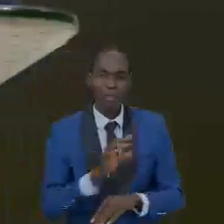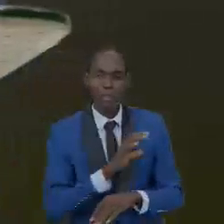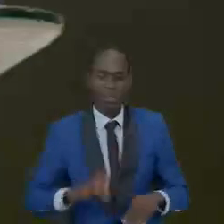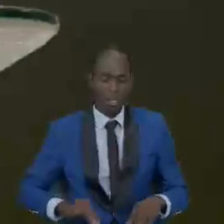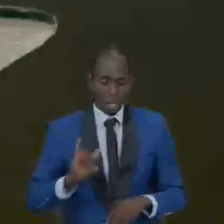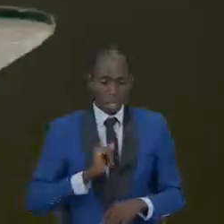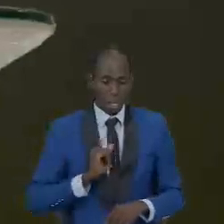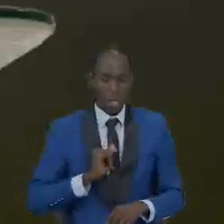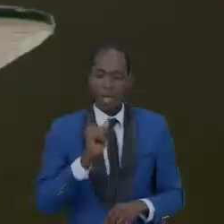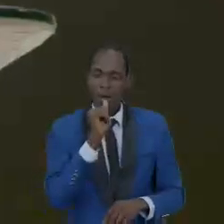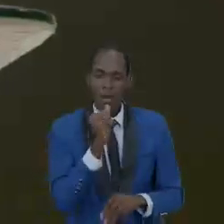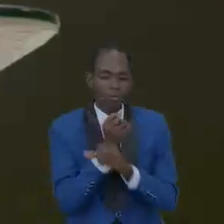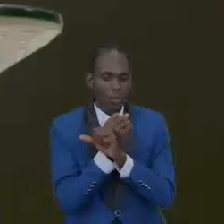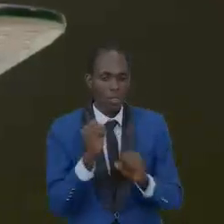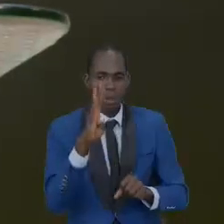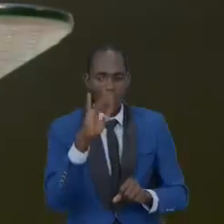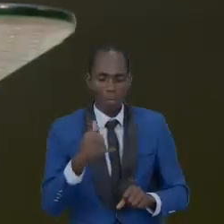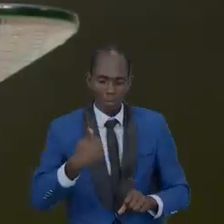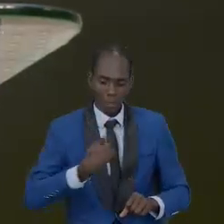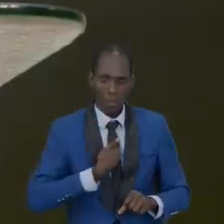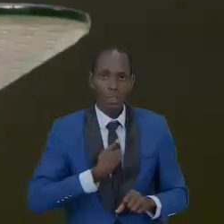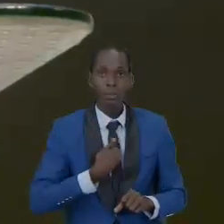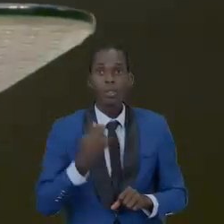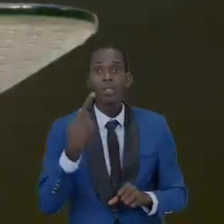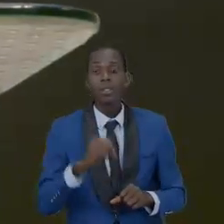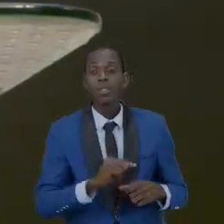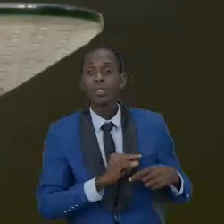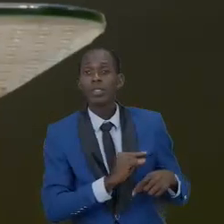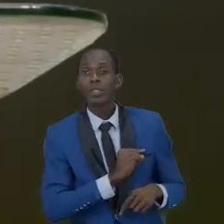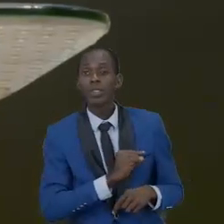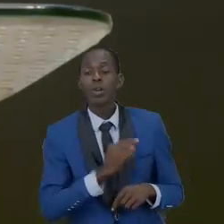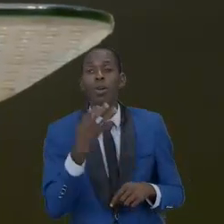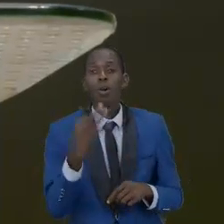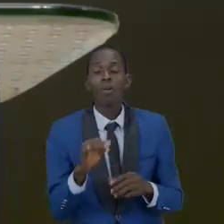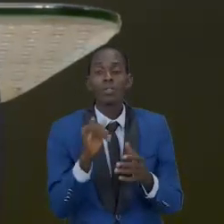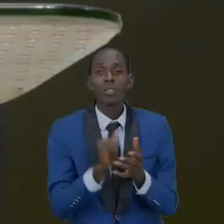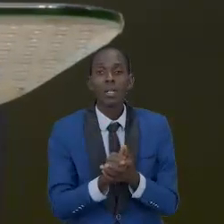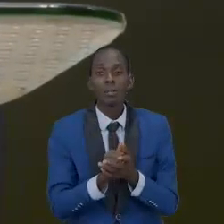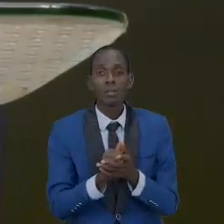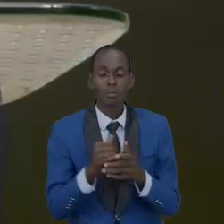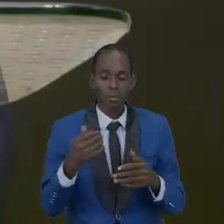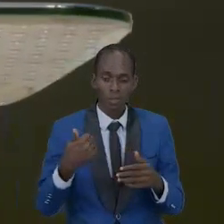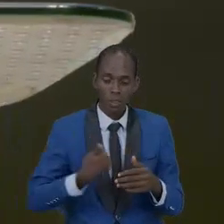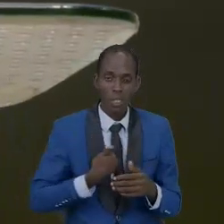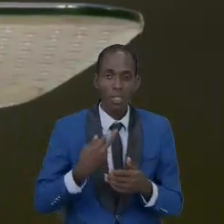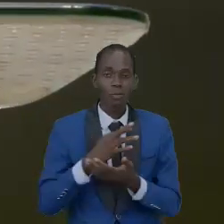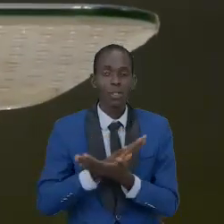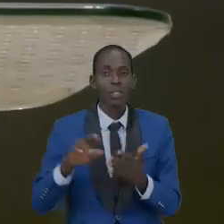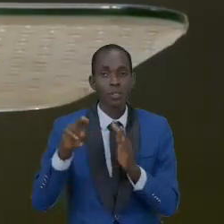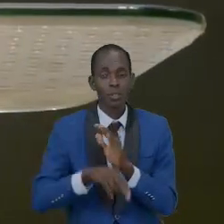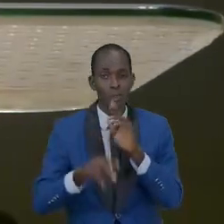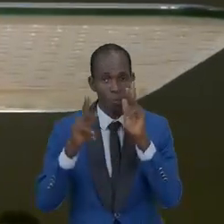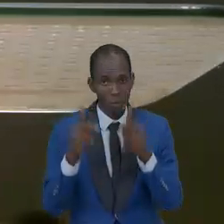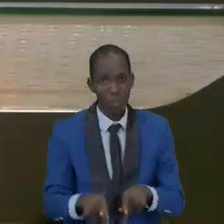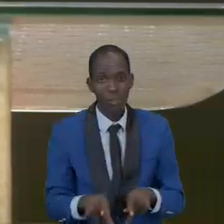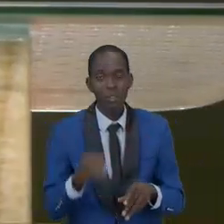am saved by myself. The guilt of such a self-righteous one in